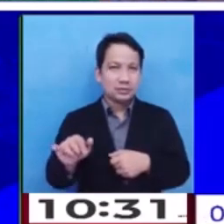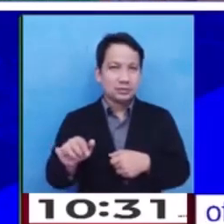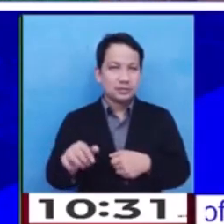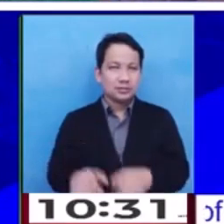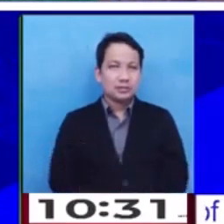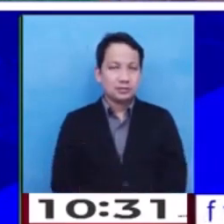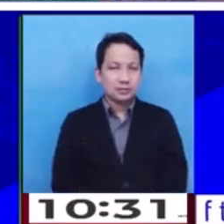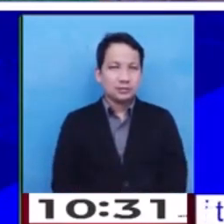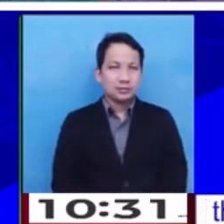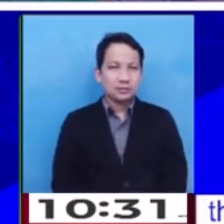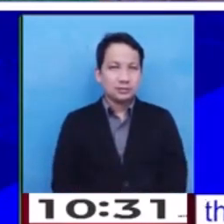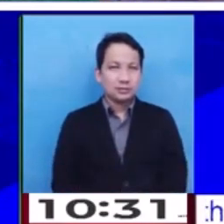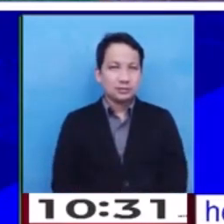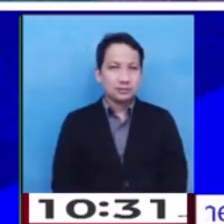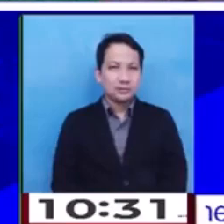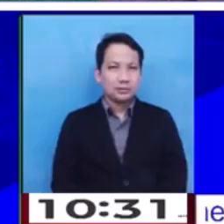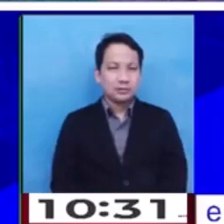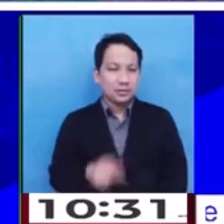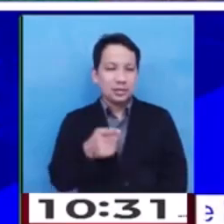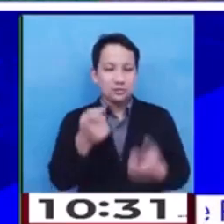and longer term effects.